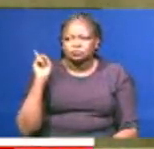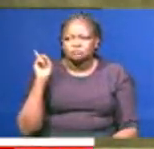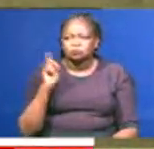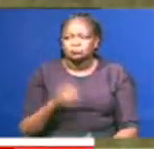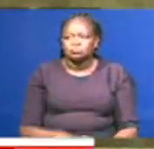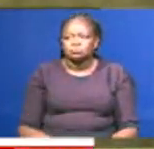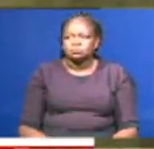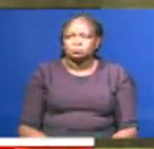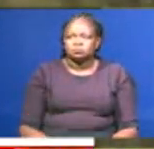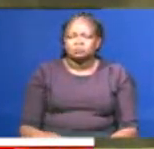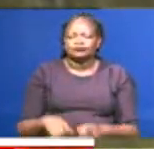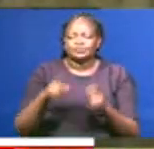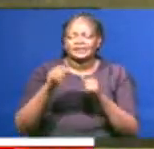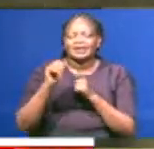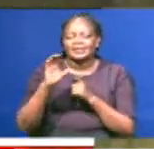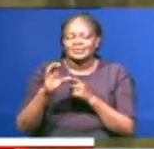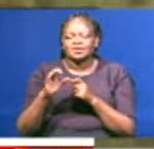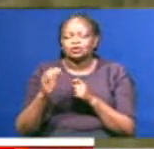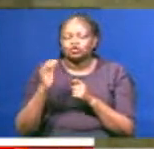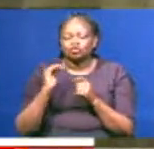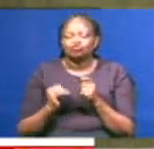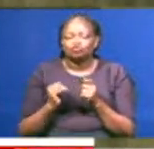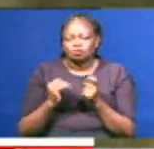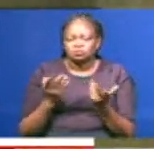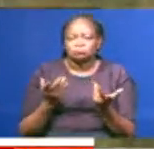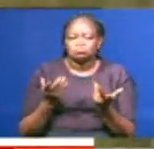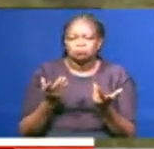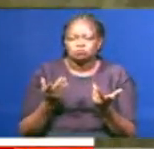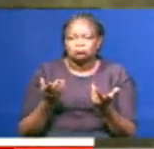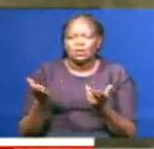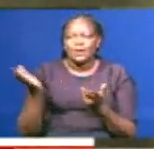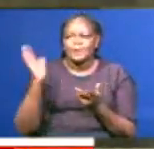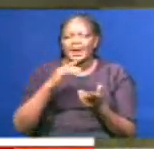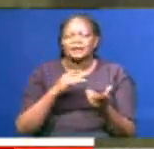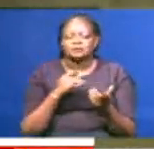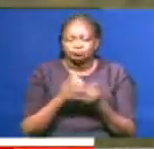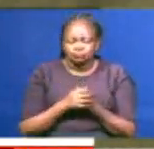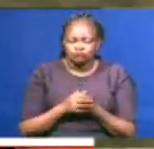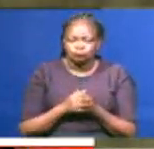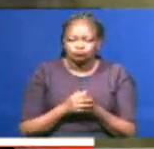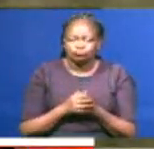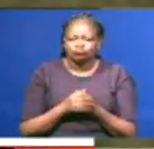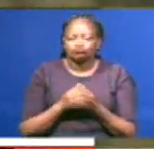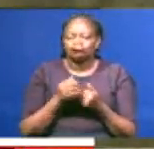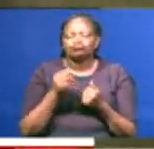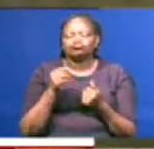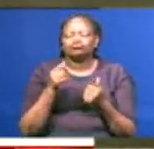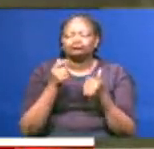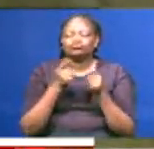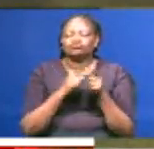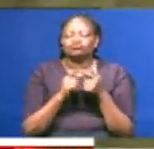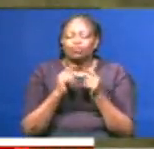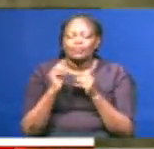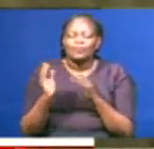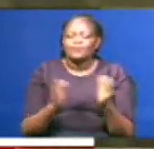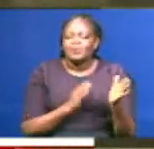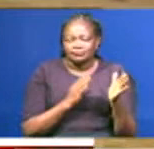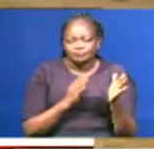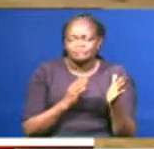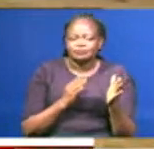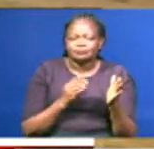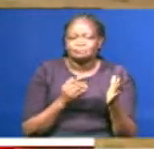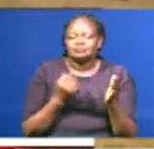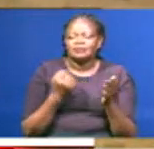Reigning ARC Junior Champion Hamza Anwar will return to the bucket seat of an M Sport Poland prepared Ford Fiesta Rally 3